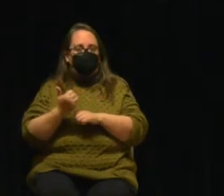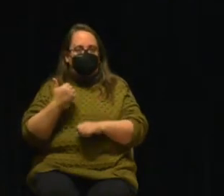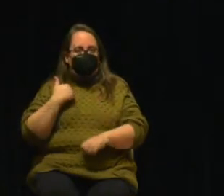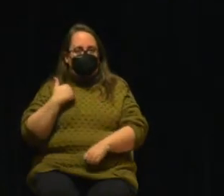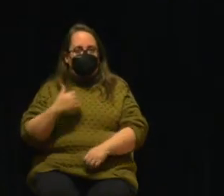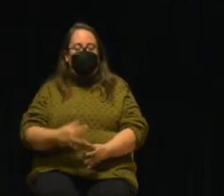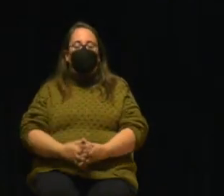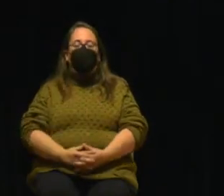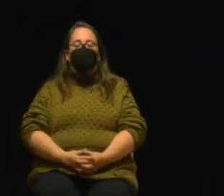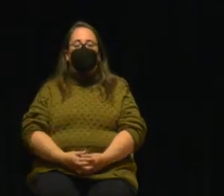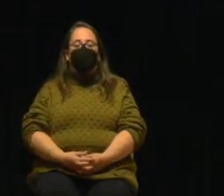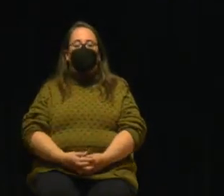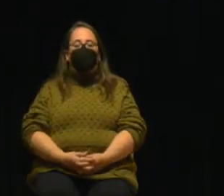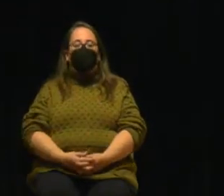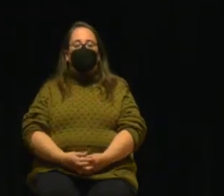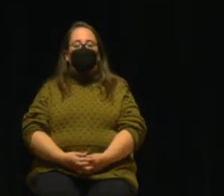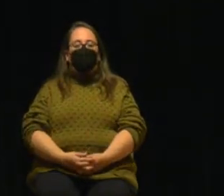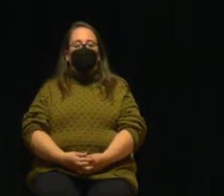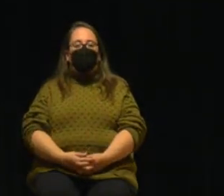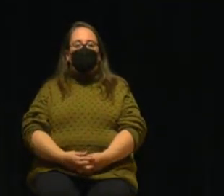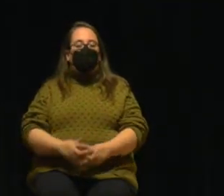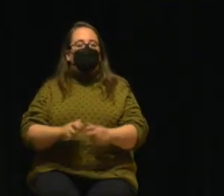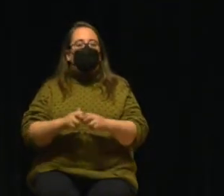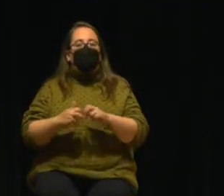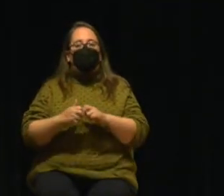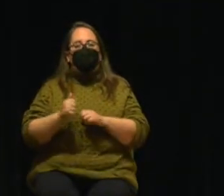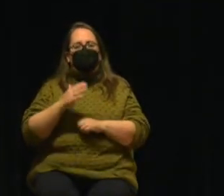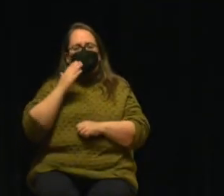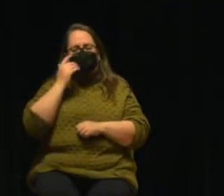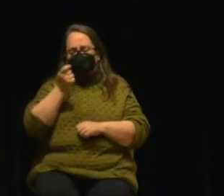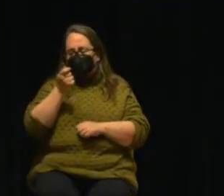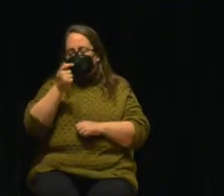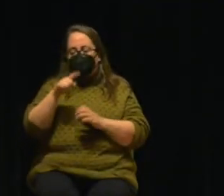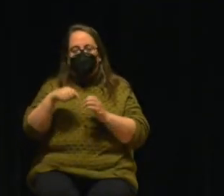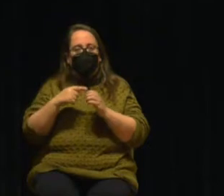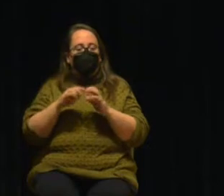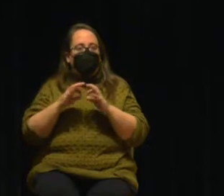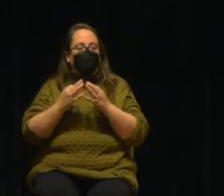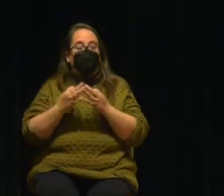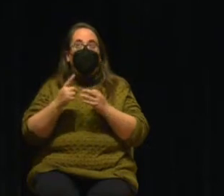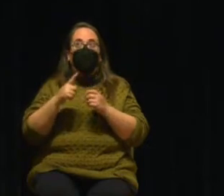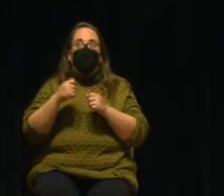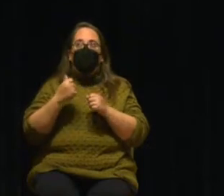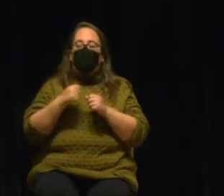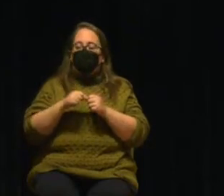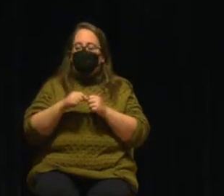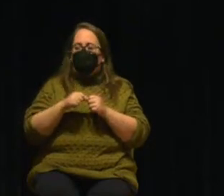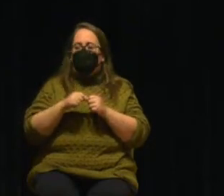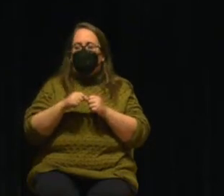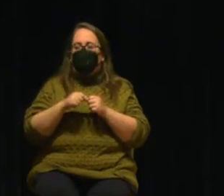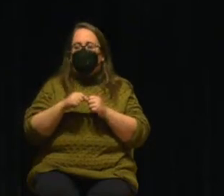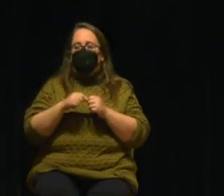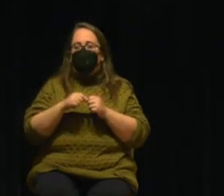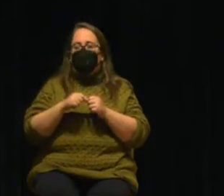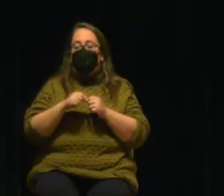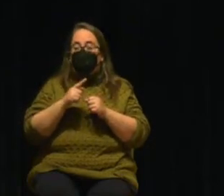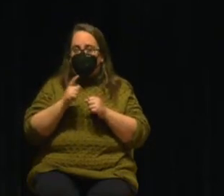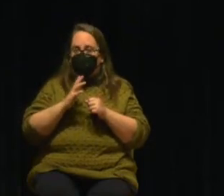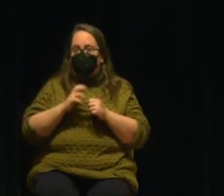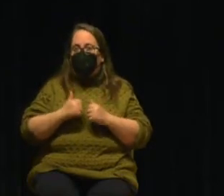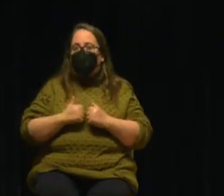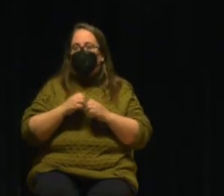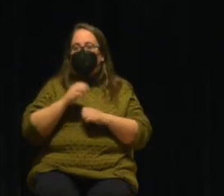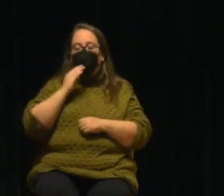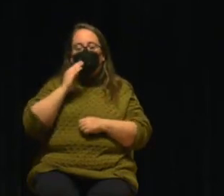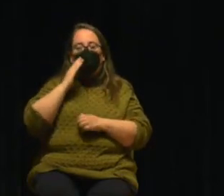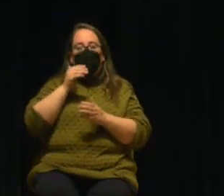before. The problem was he knew very little about this family. He remembered simply that they had lived in a home